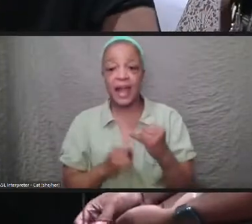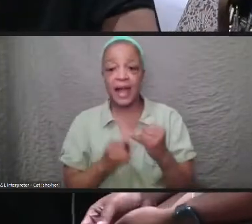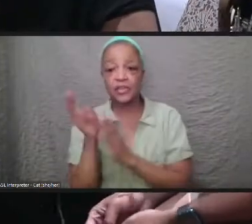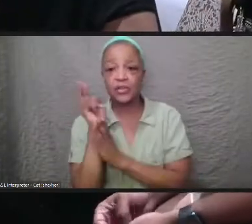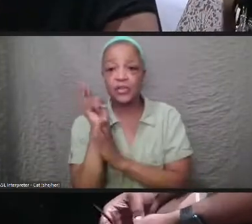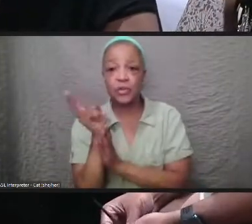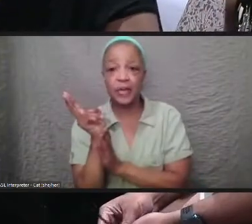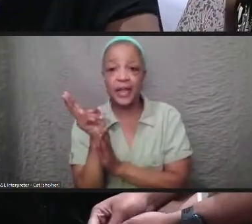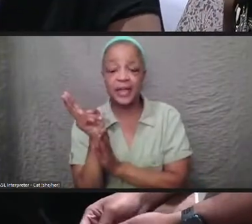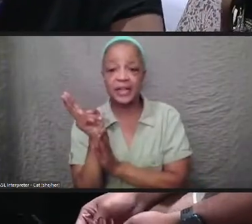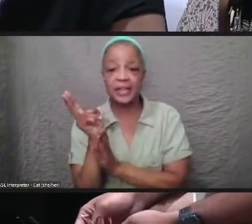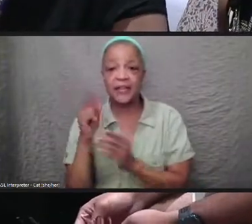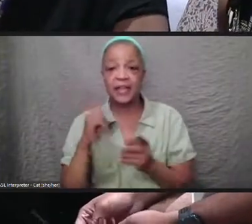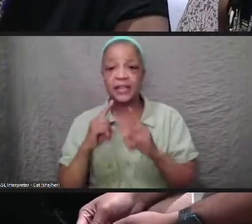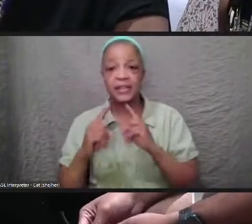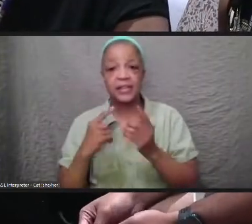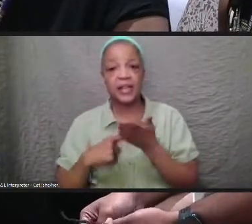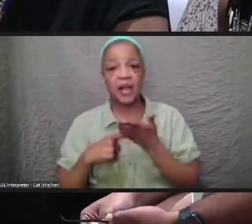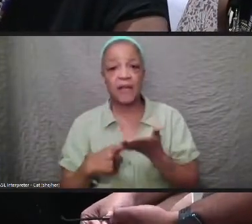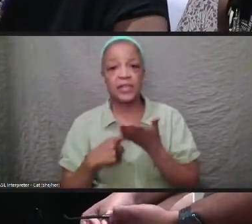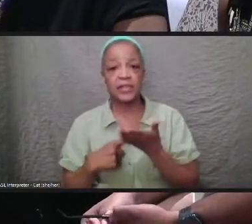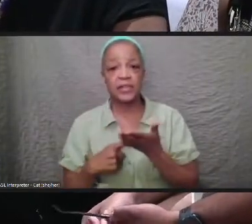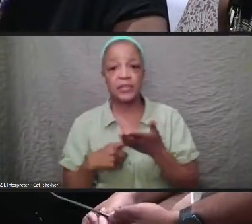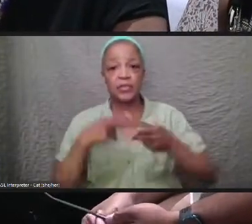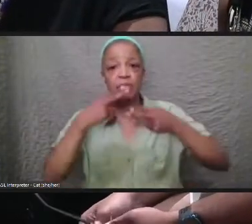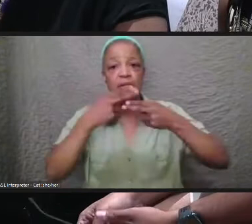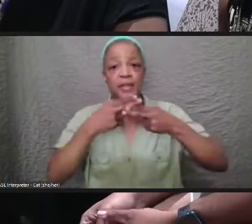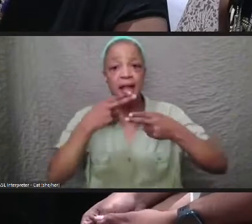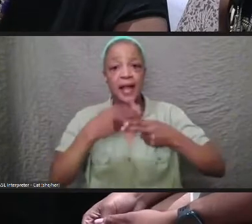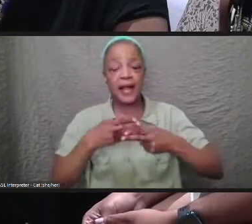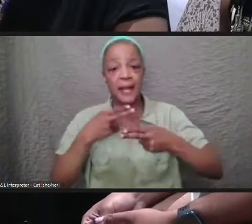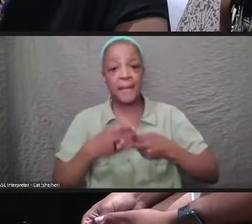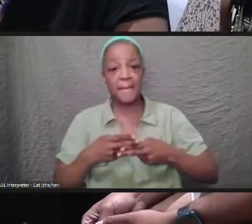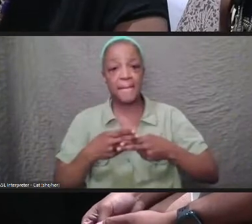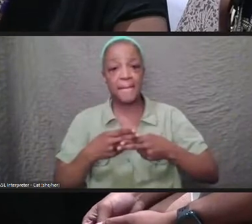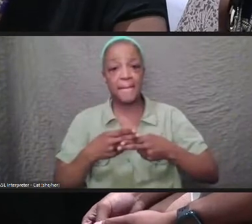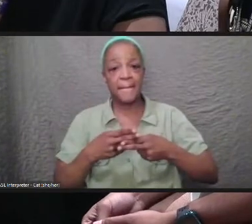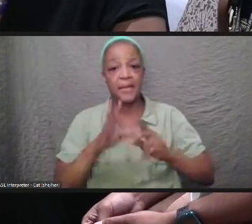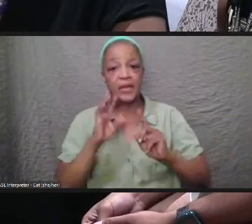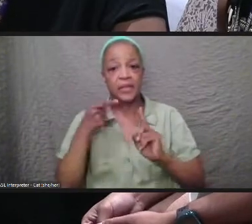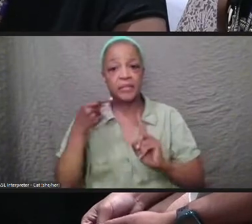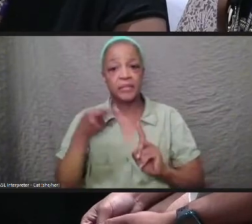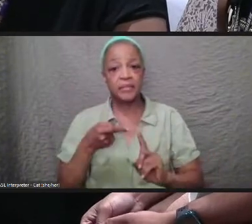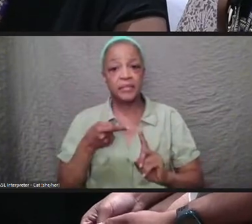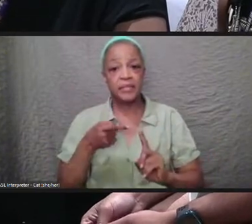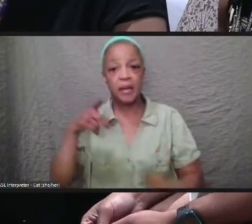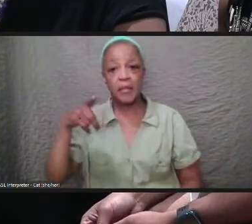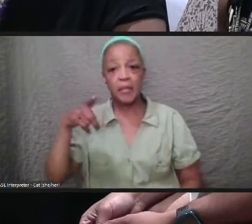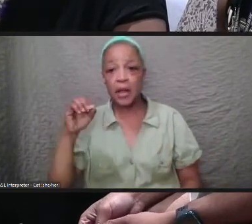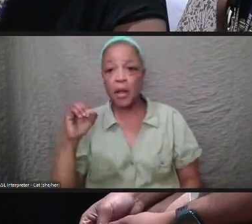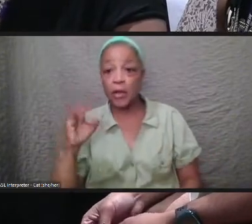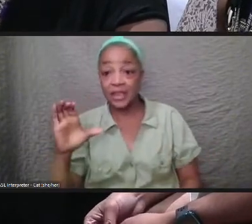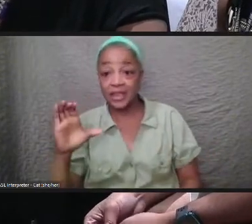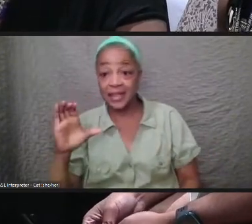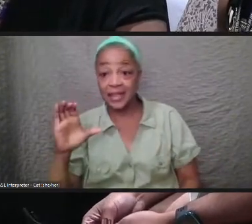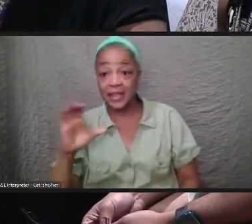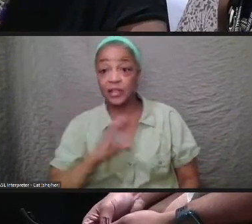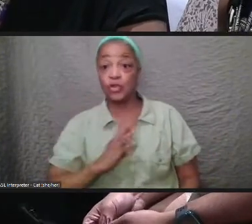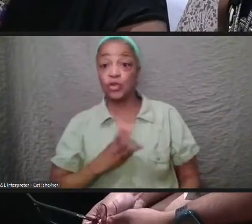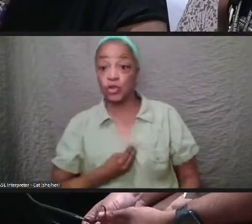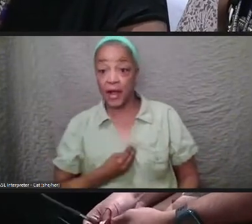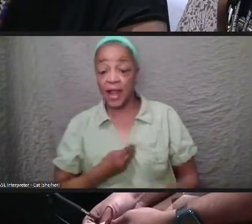2 minutes of this conversation to naming some particularly POC, trans, and